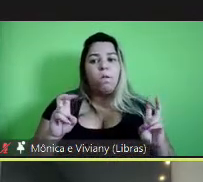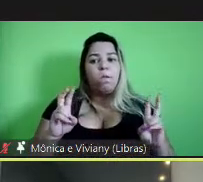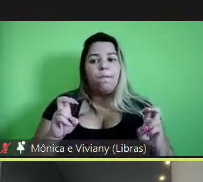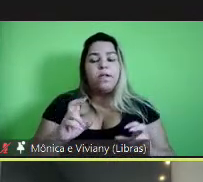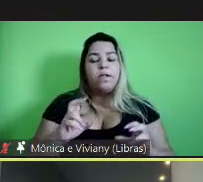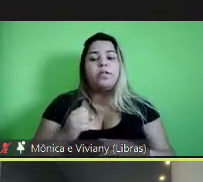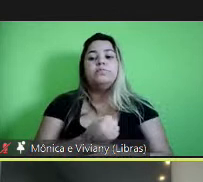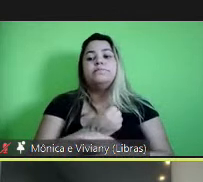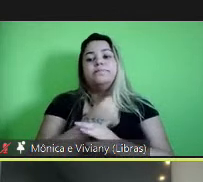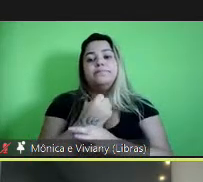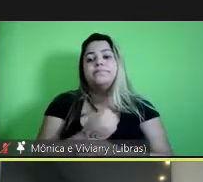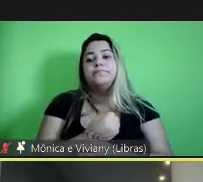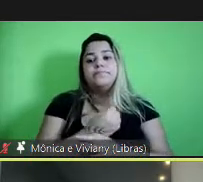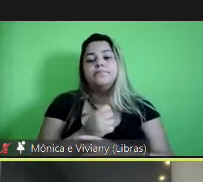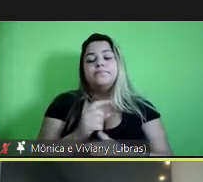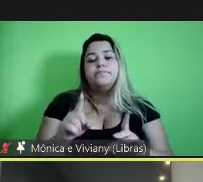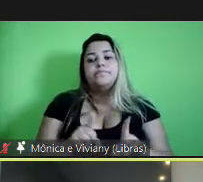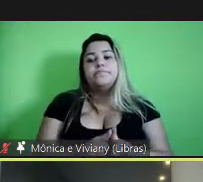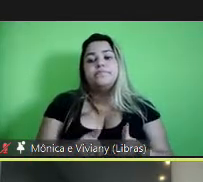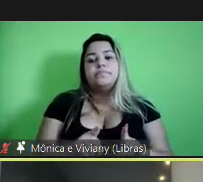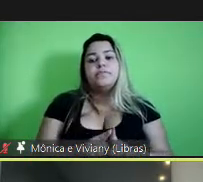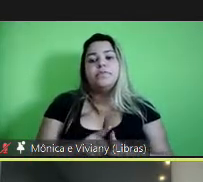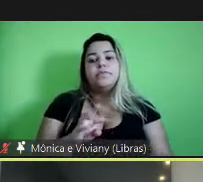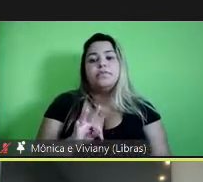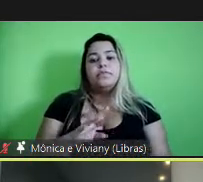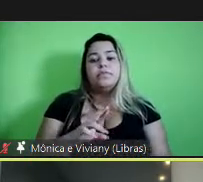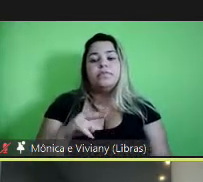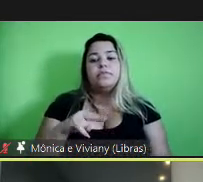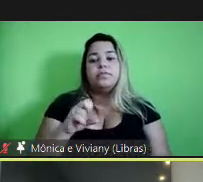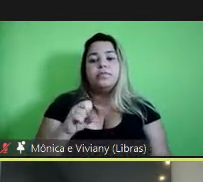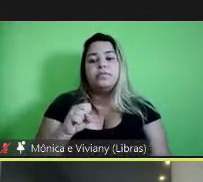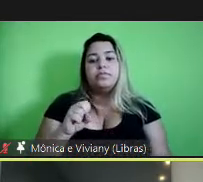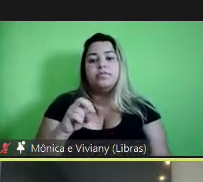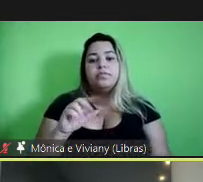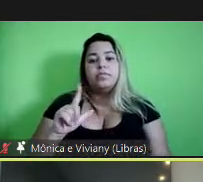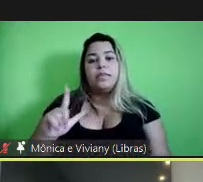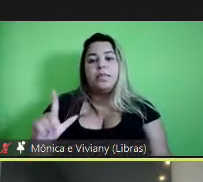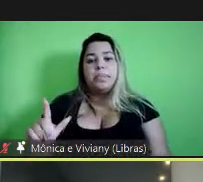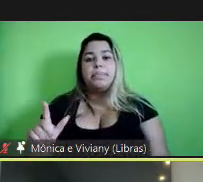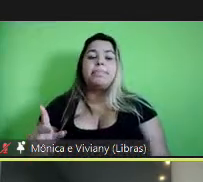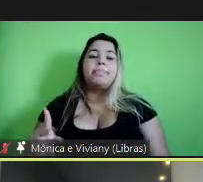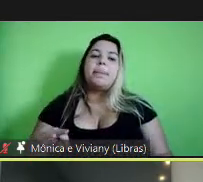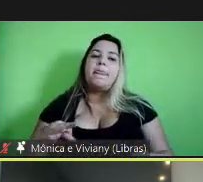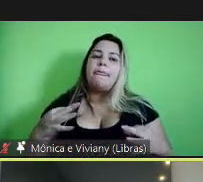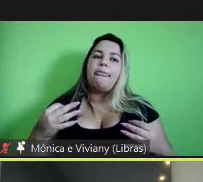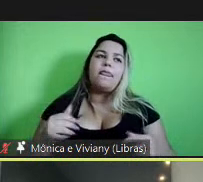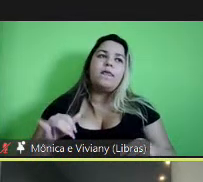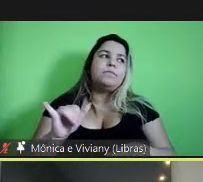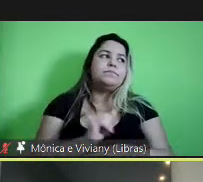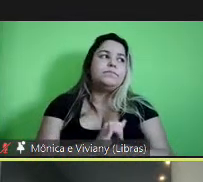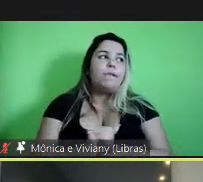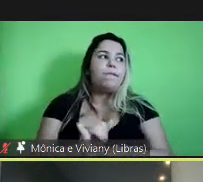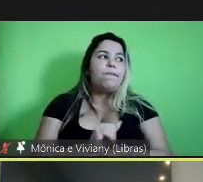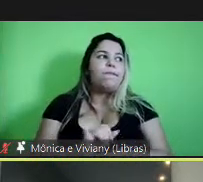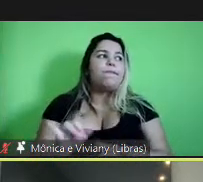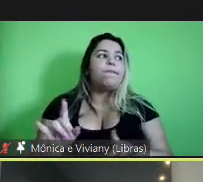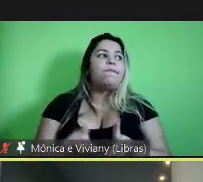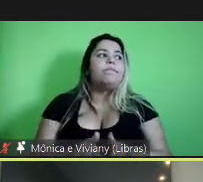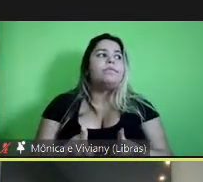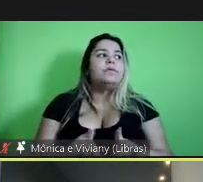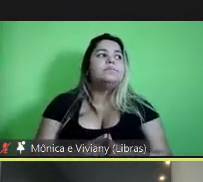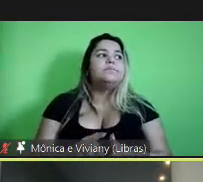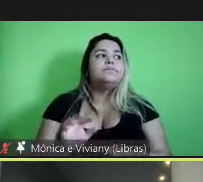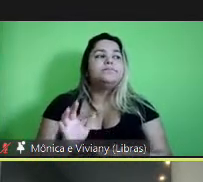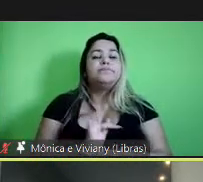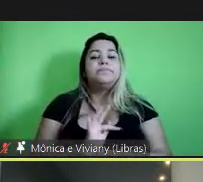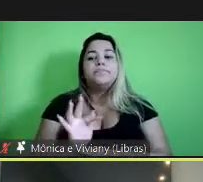this is a theme about food security, is a transversal theme. It goes through all the programs, strategies, and